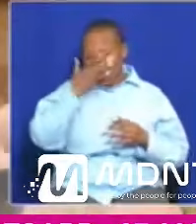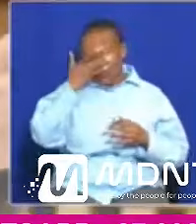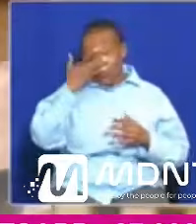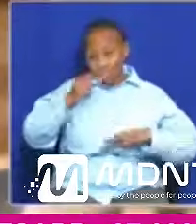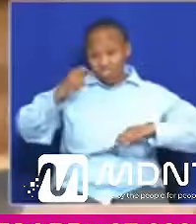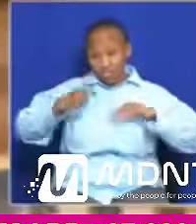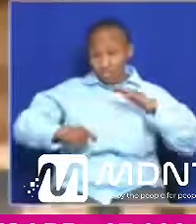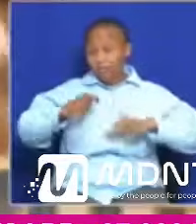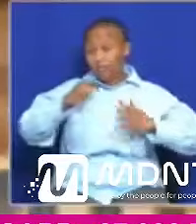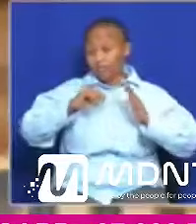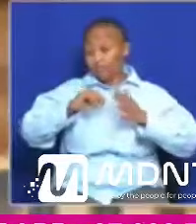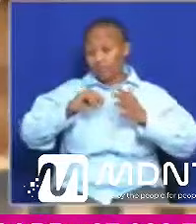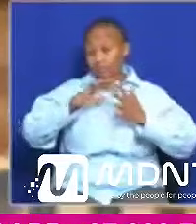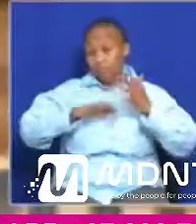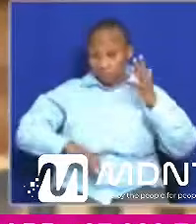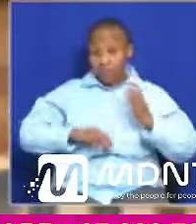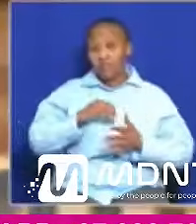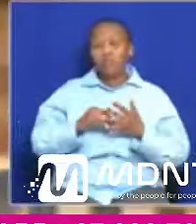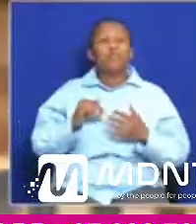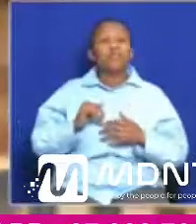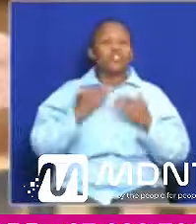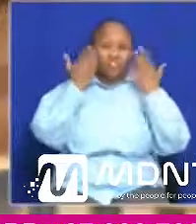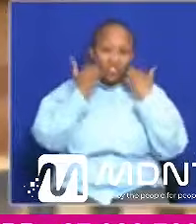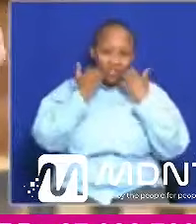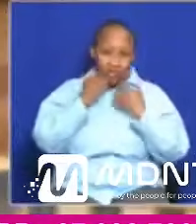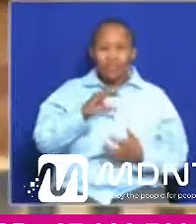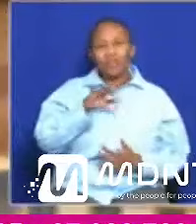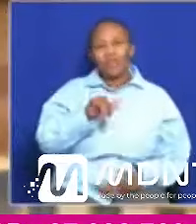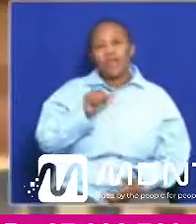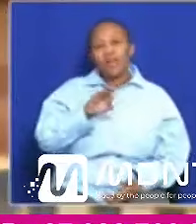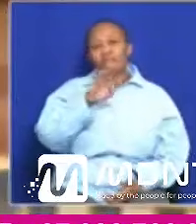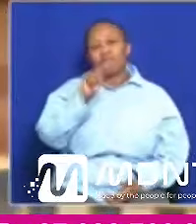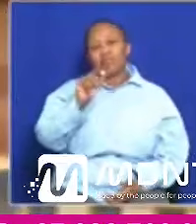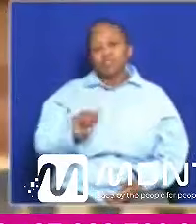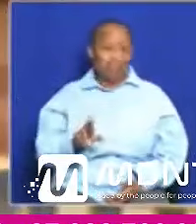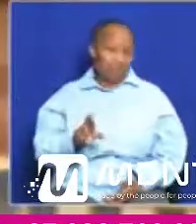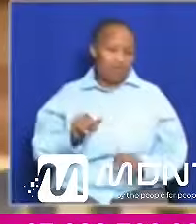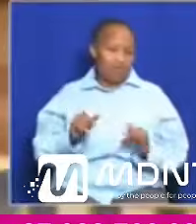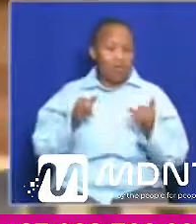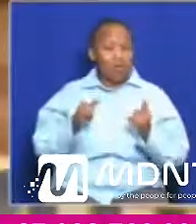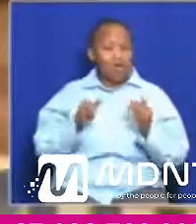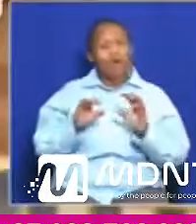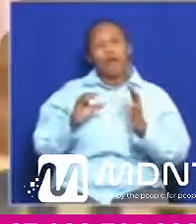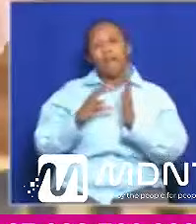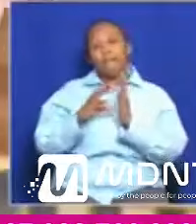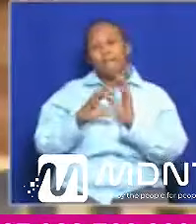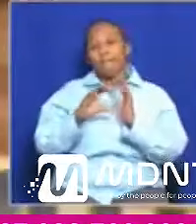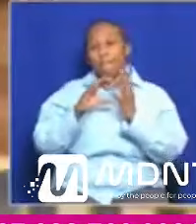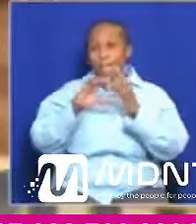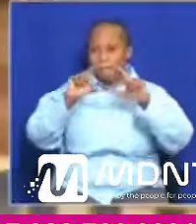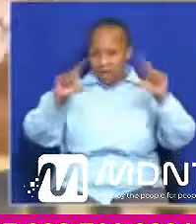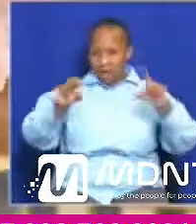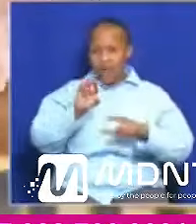Justice Yafta gave the judgment. If you look, for instance, I think it's paragraph 111, he clearly states that what he says